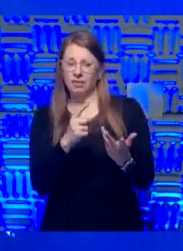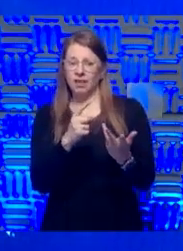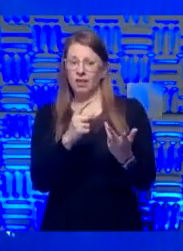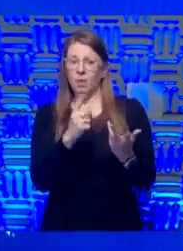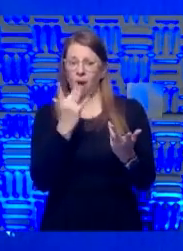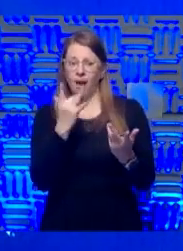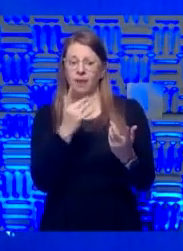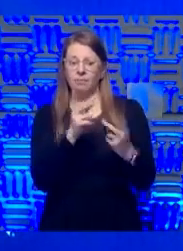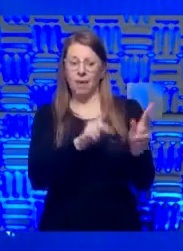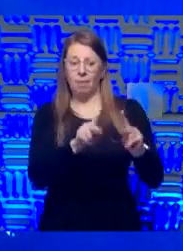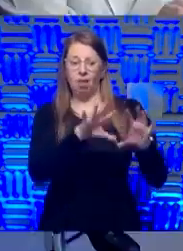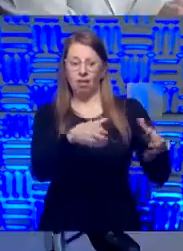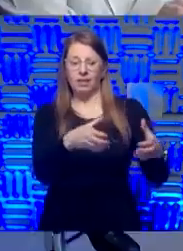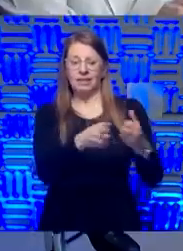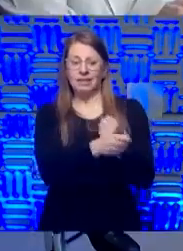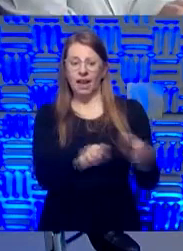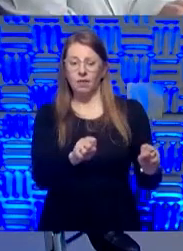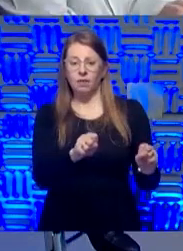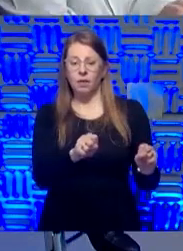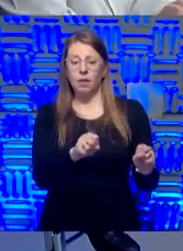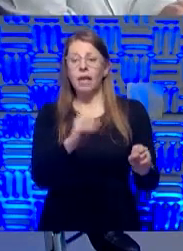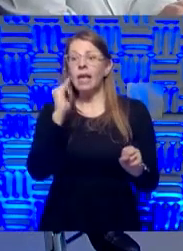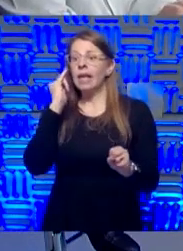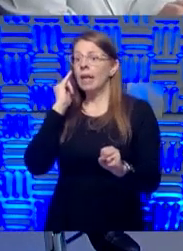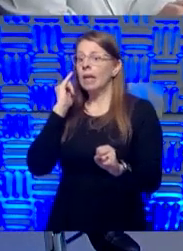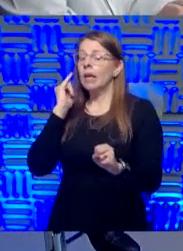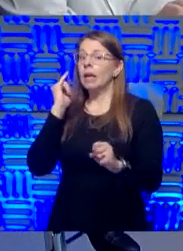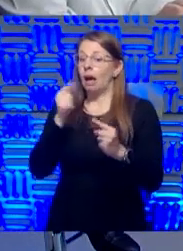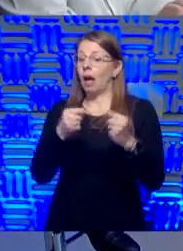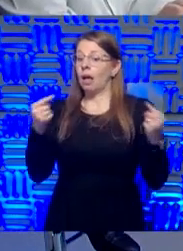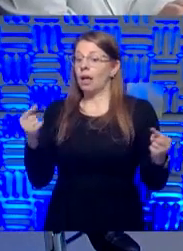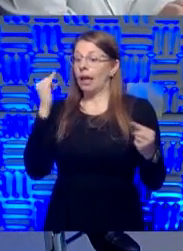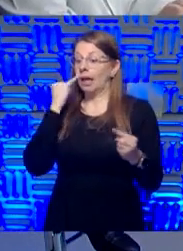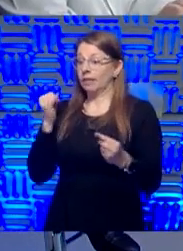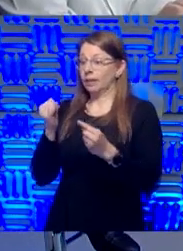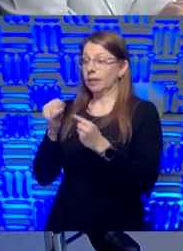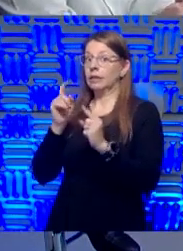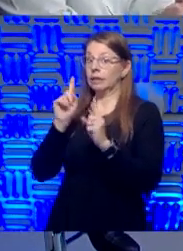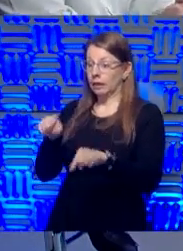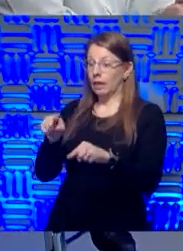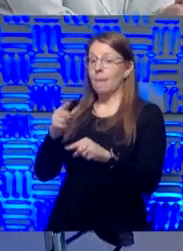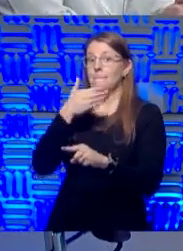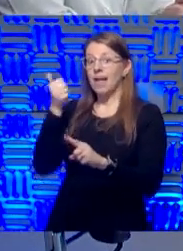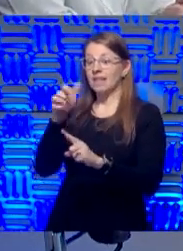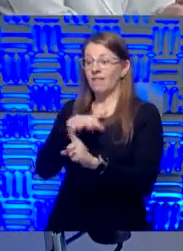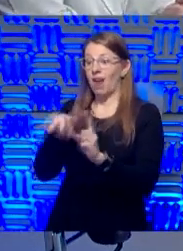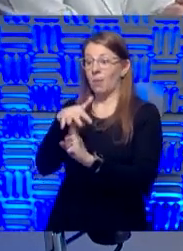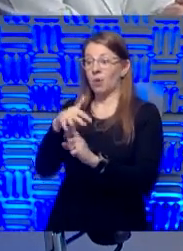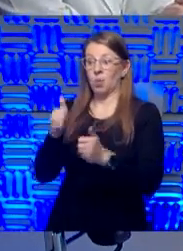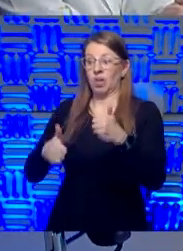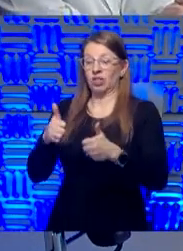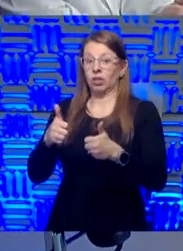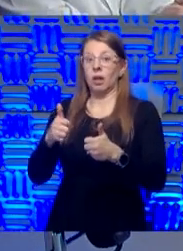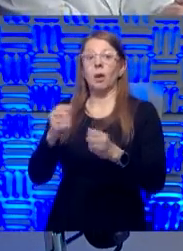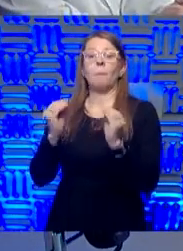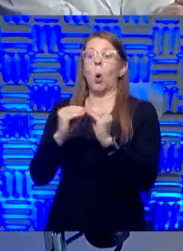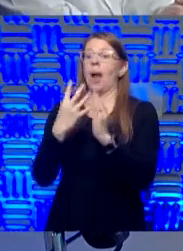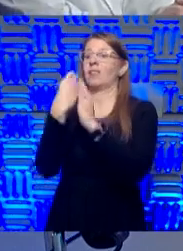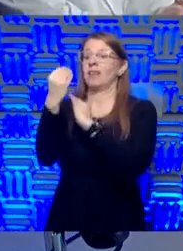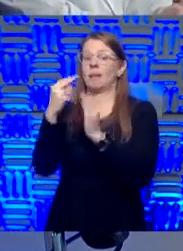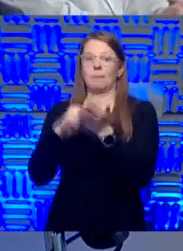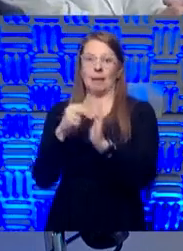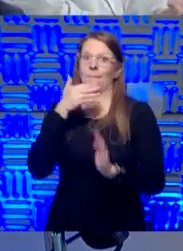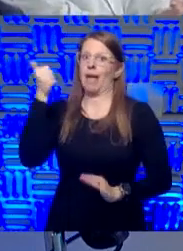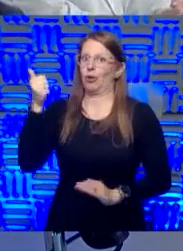want to participate? The flip side is if they are going to participate, what's the best environment? And I would just say, man, the more outside you can be, the better.